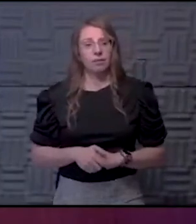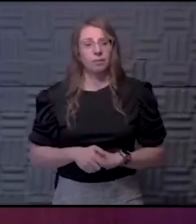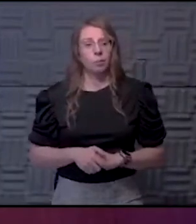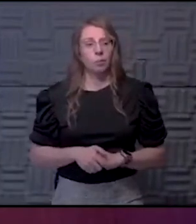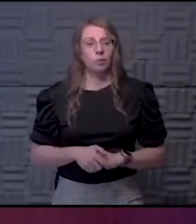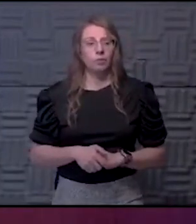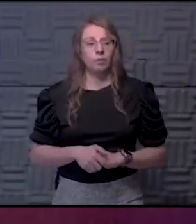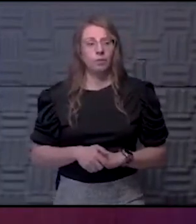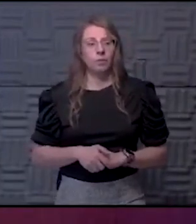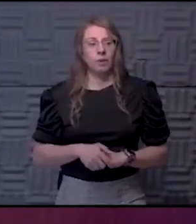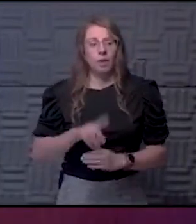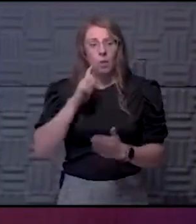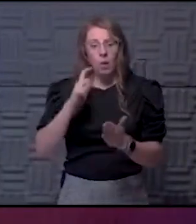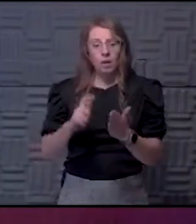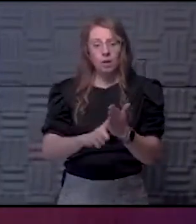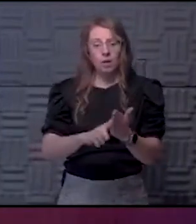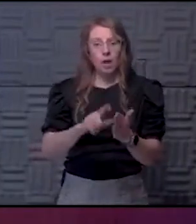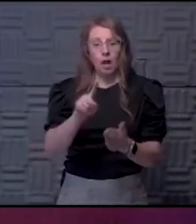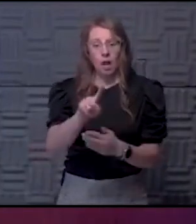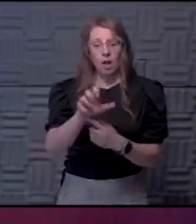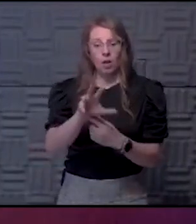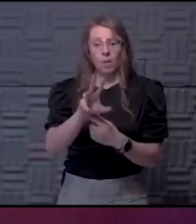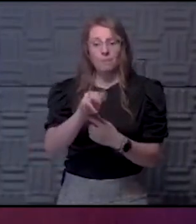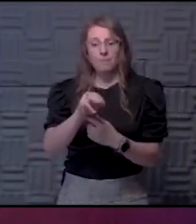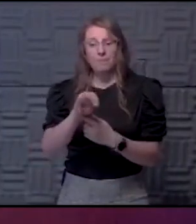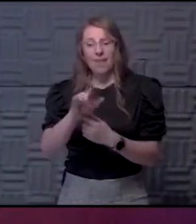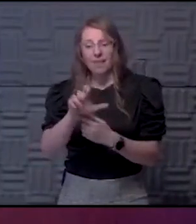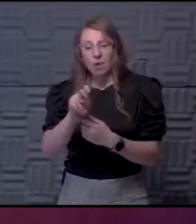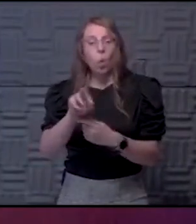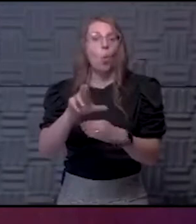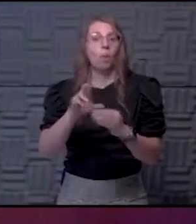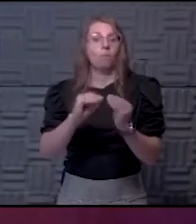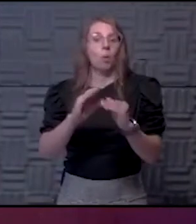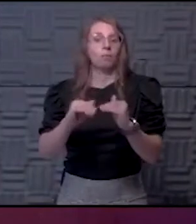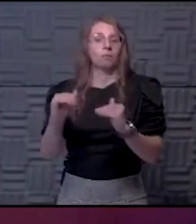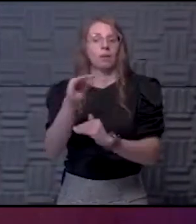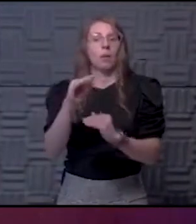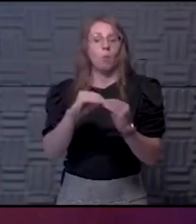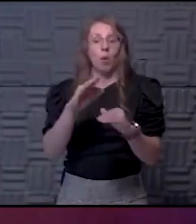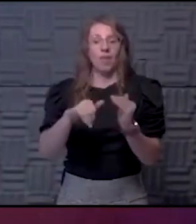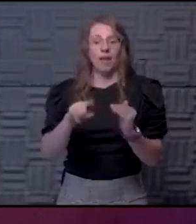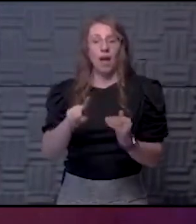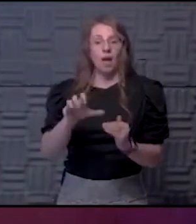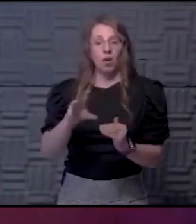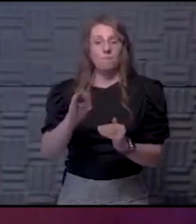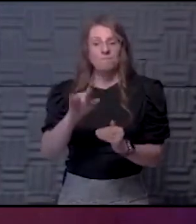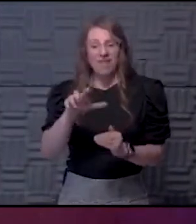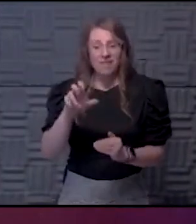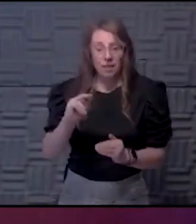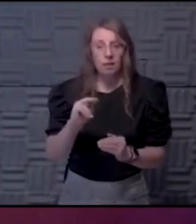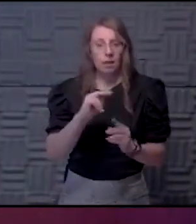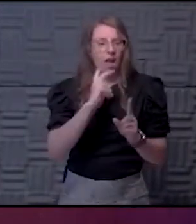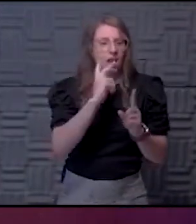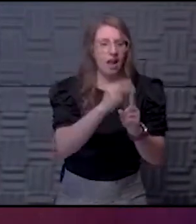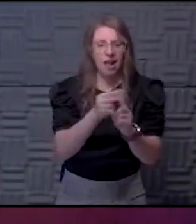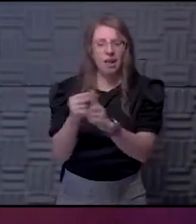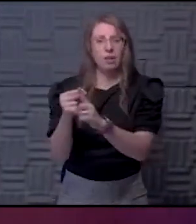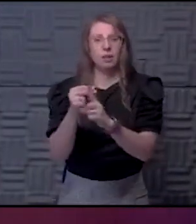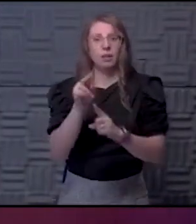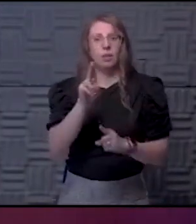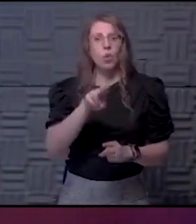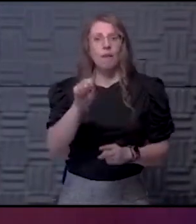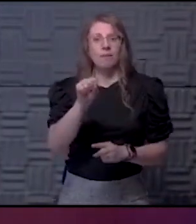the recognition that 100 million or more now, but more than 100 million doses have been administered in the United